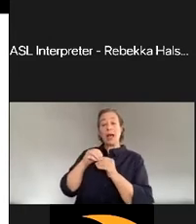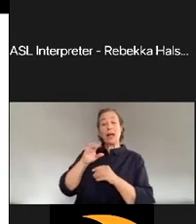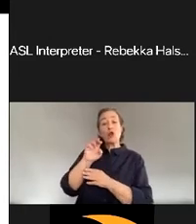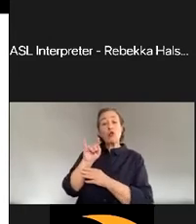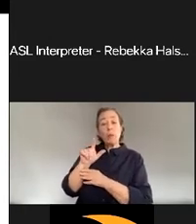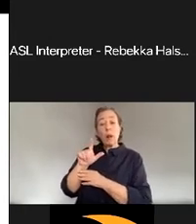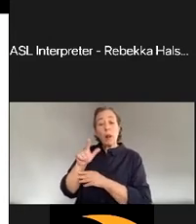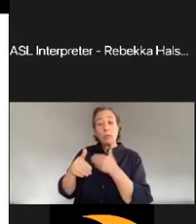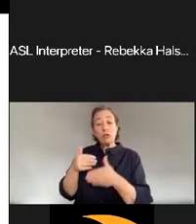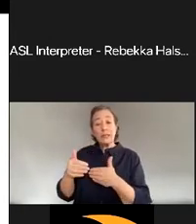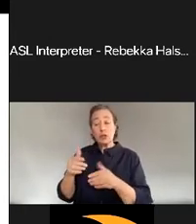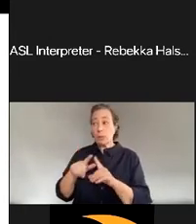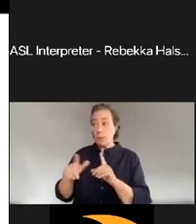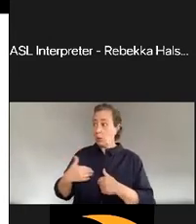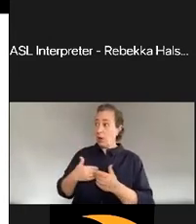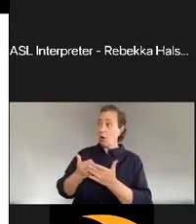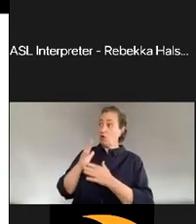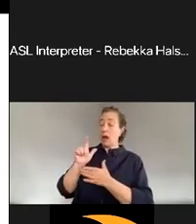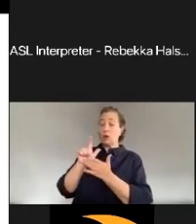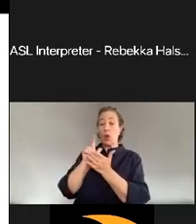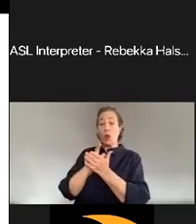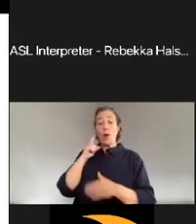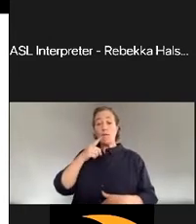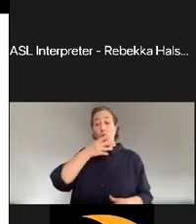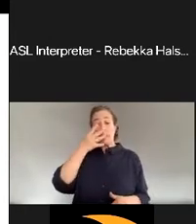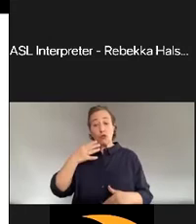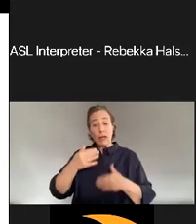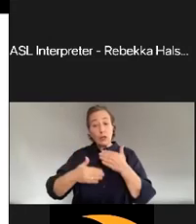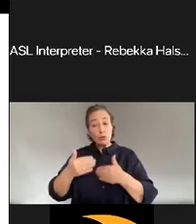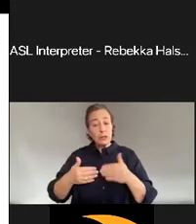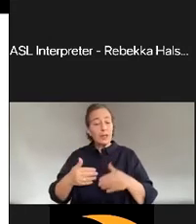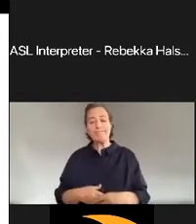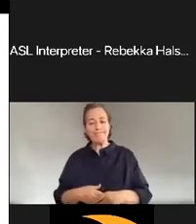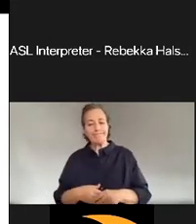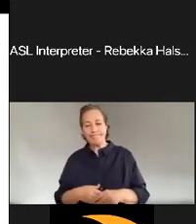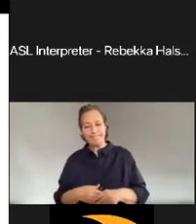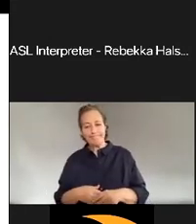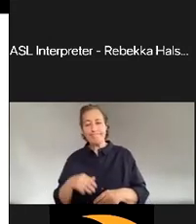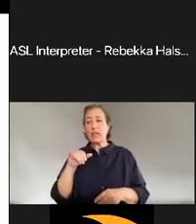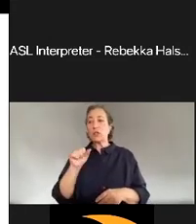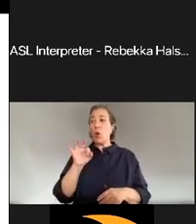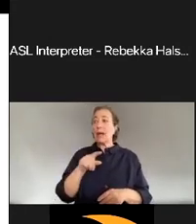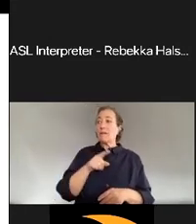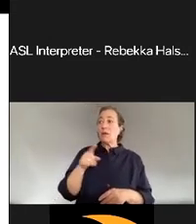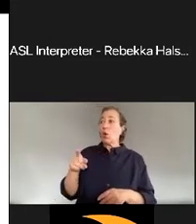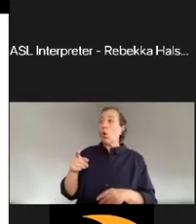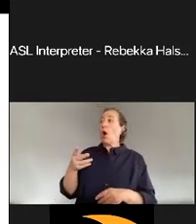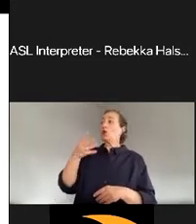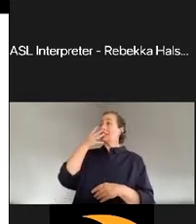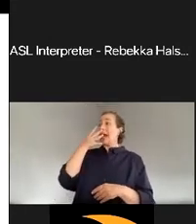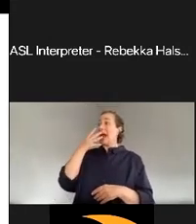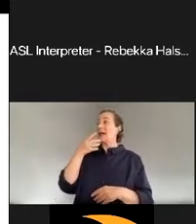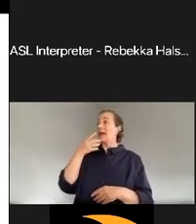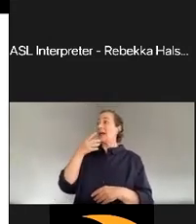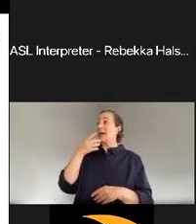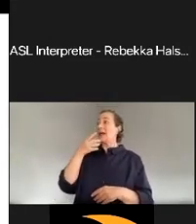isn't a similar right in immigration proceedings. So a lot of folks who are in immigration custody are detained, don't have a right